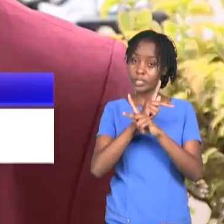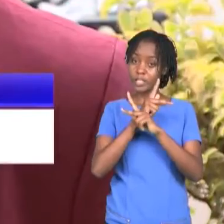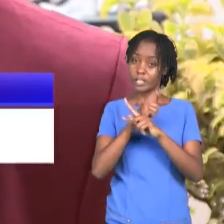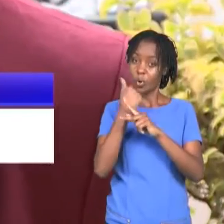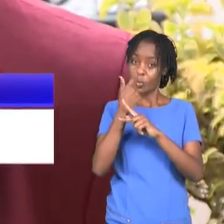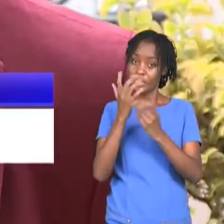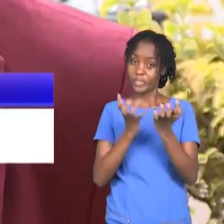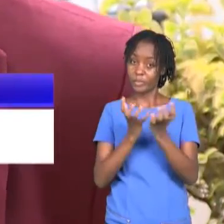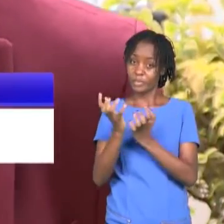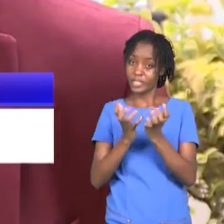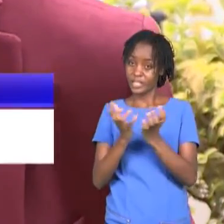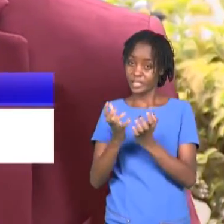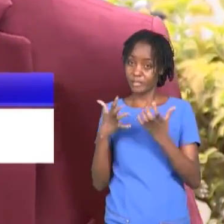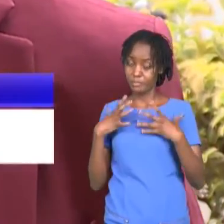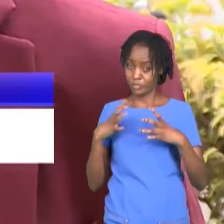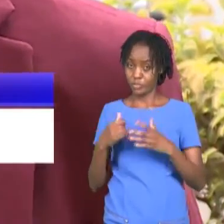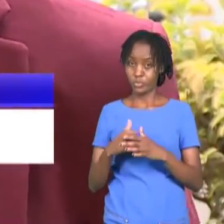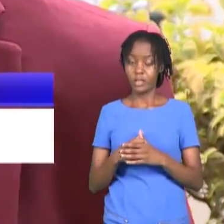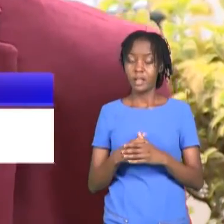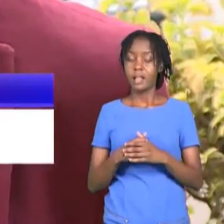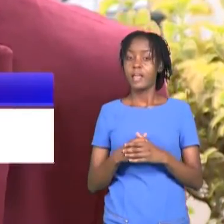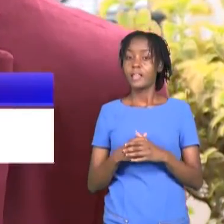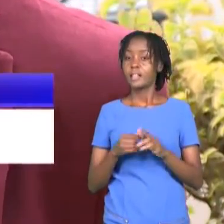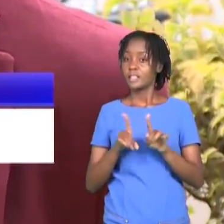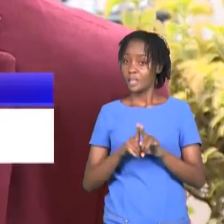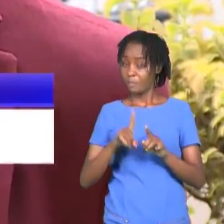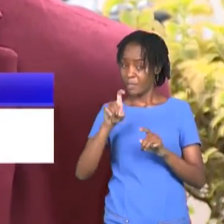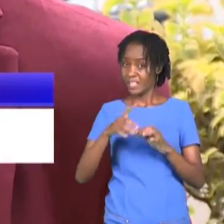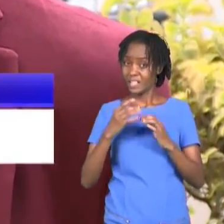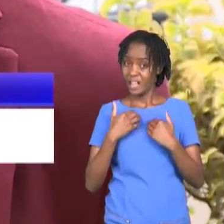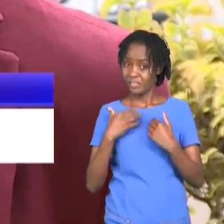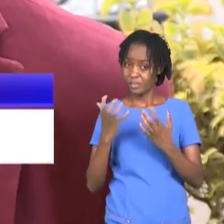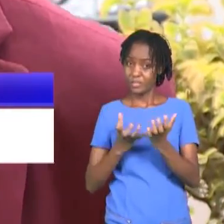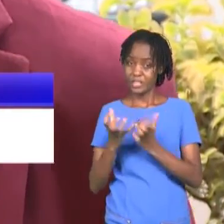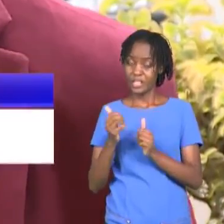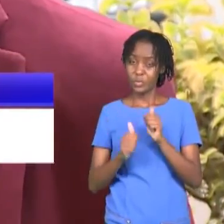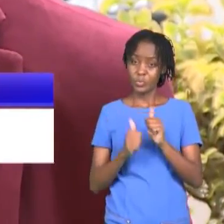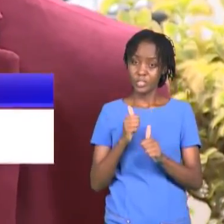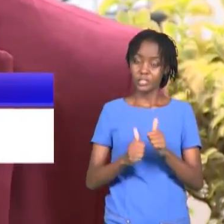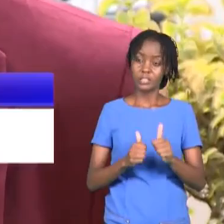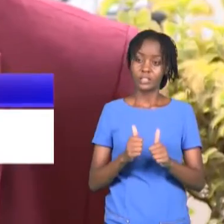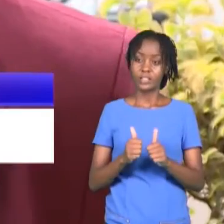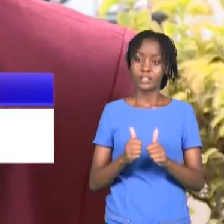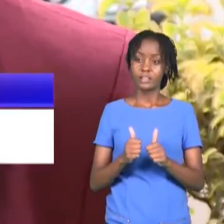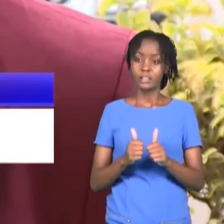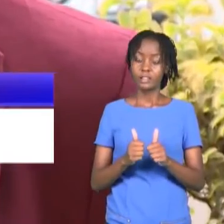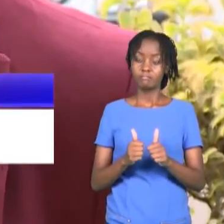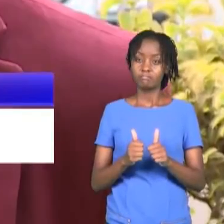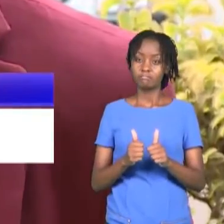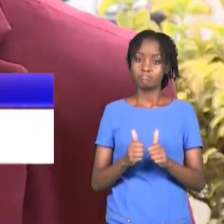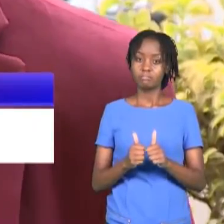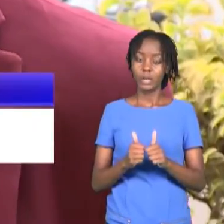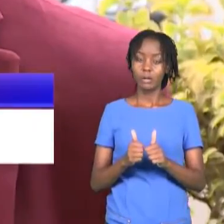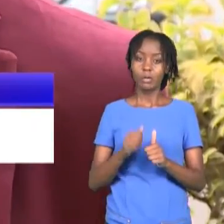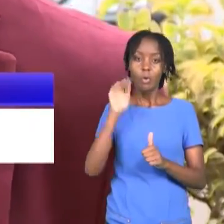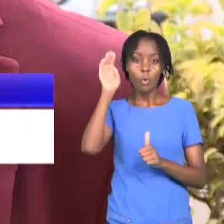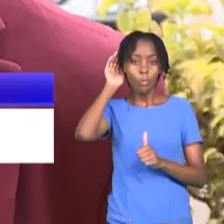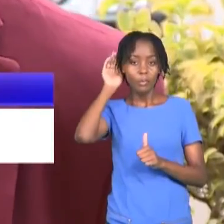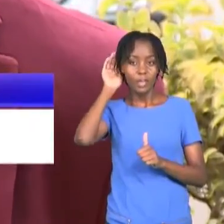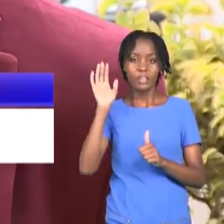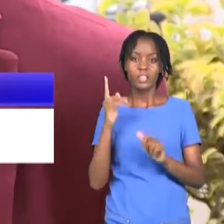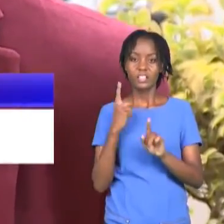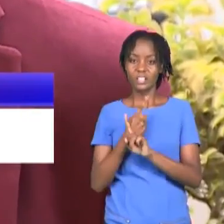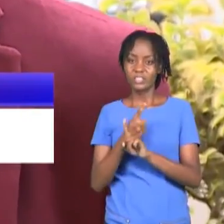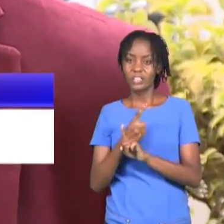business community. And we must also have businesses subscribing to certain requirements, certain